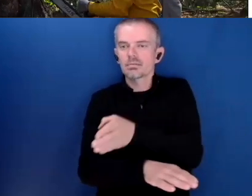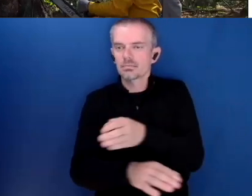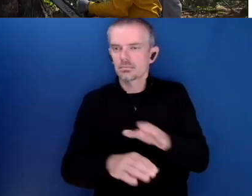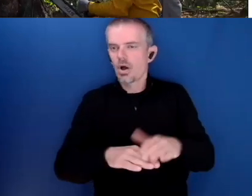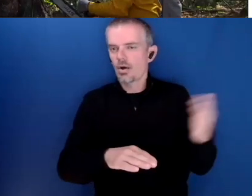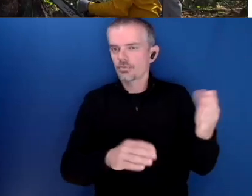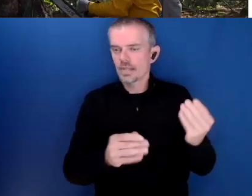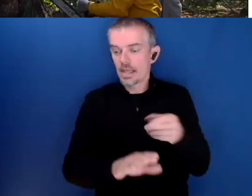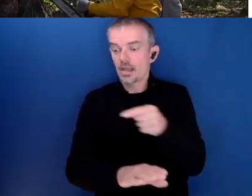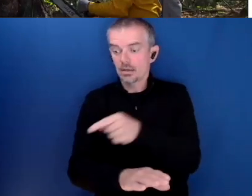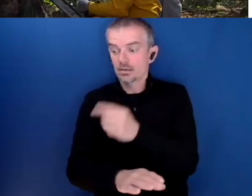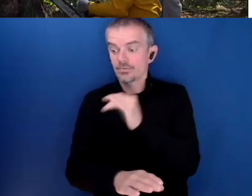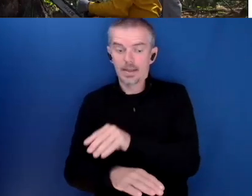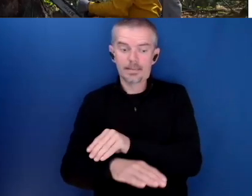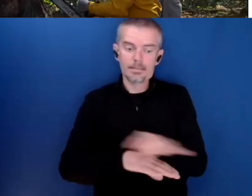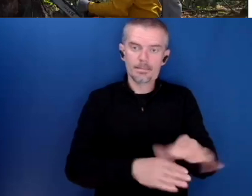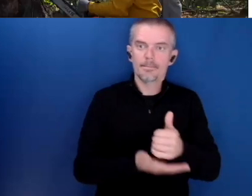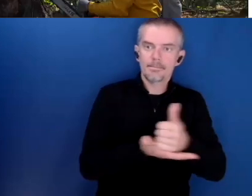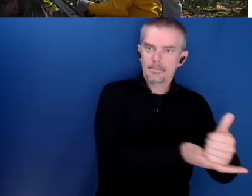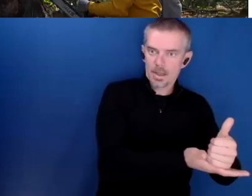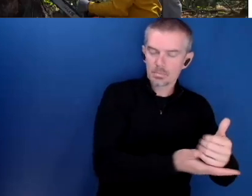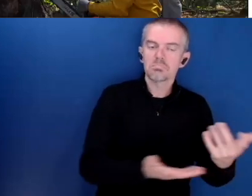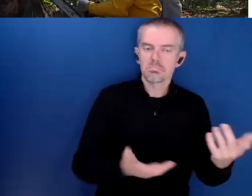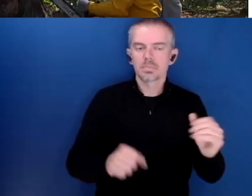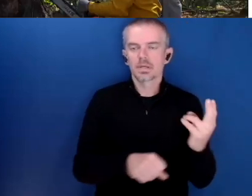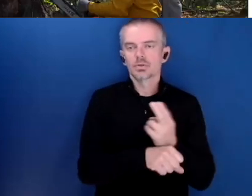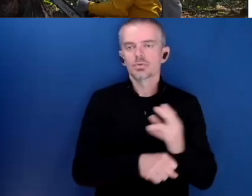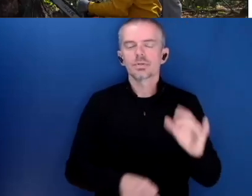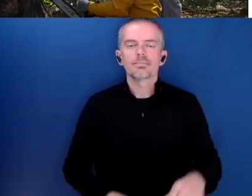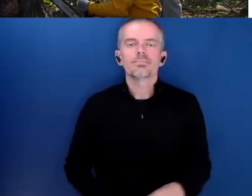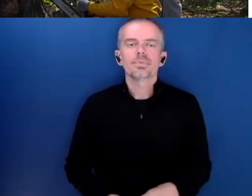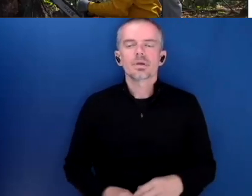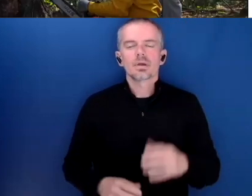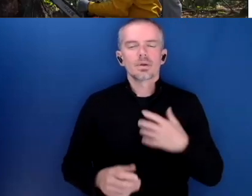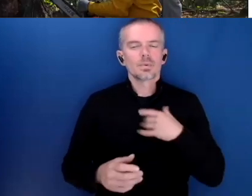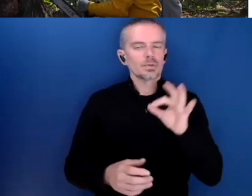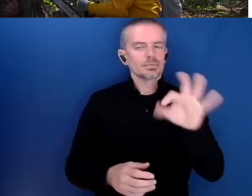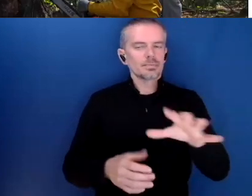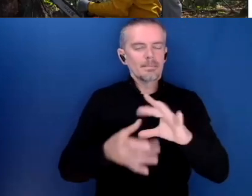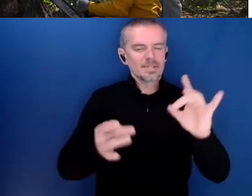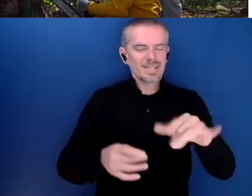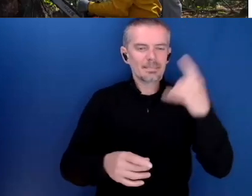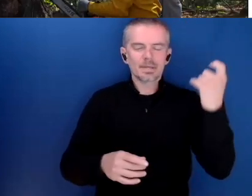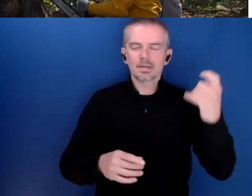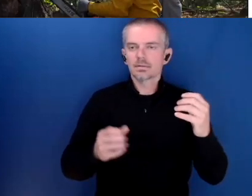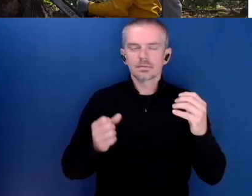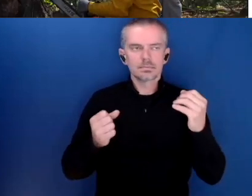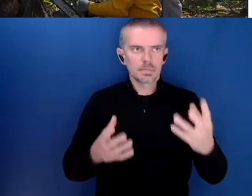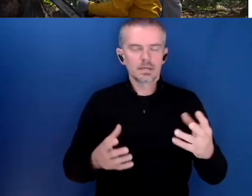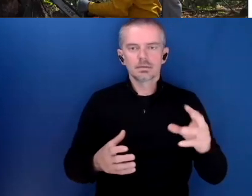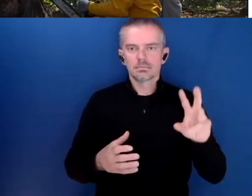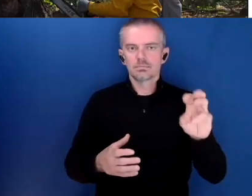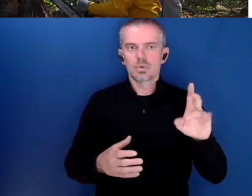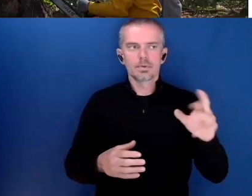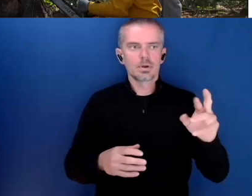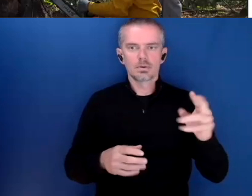System lands. We wanted to bring that up again, knowing that cross-boundary work was a particular interest that we heard among several webinar registrants